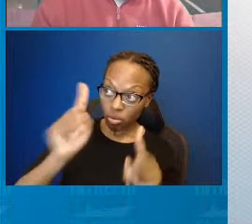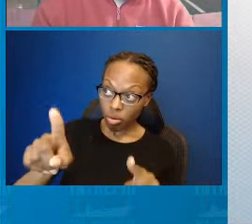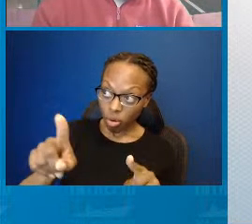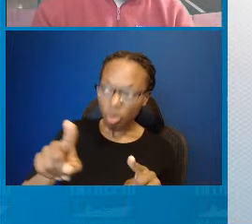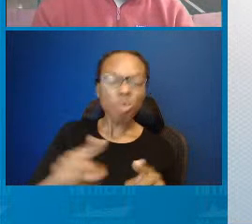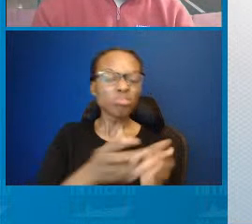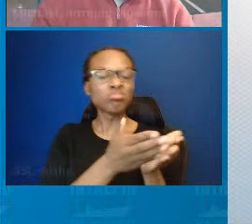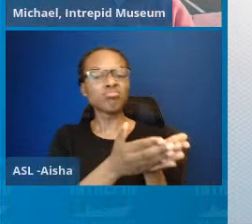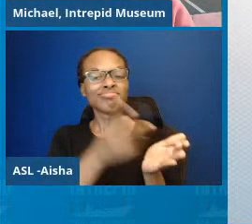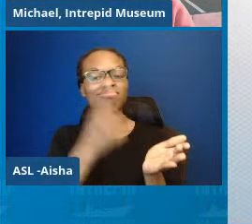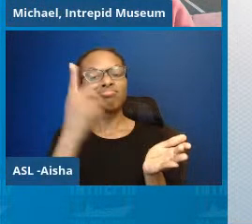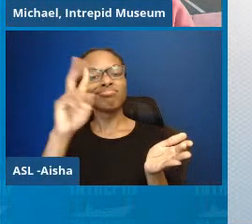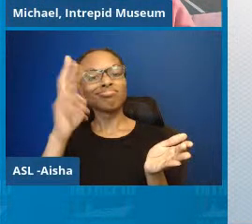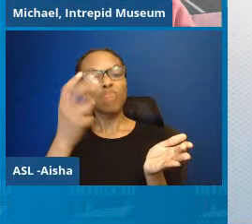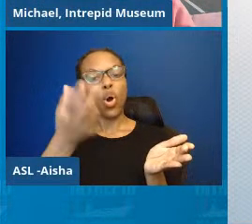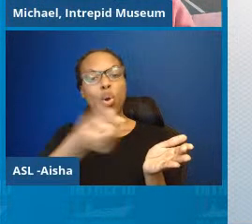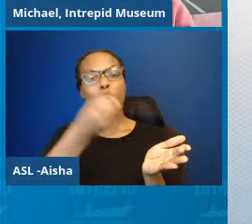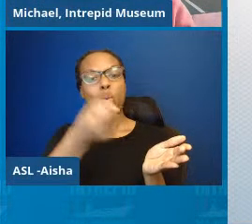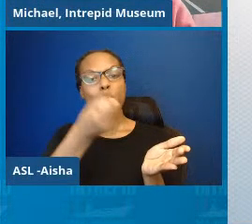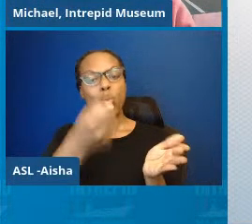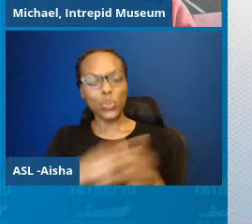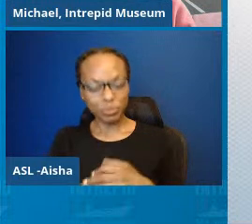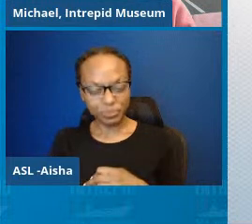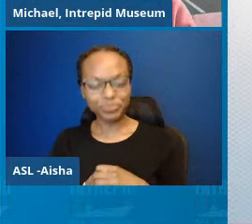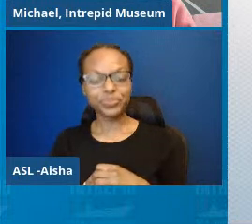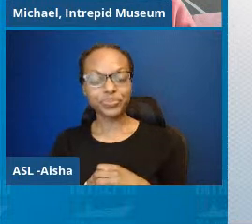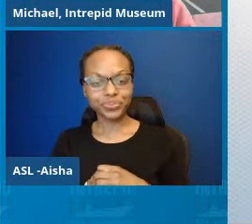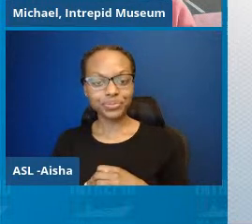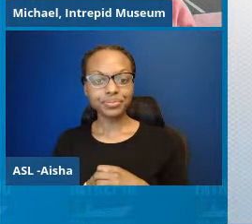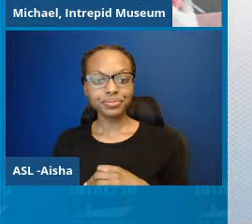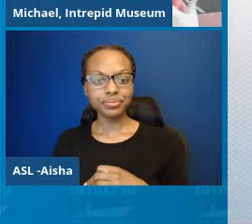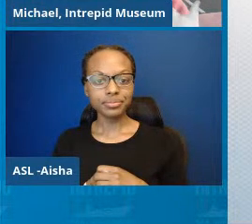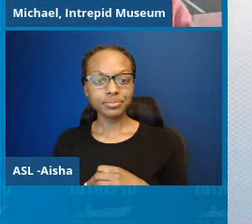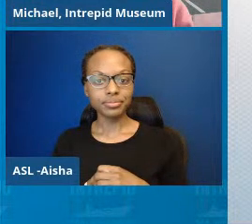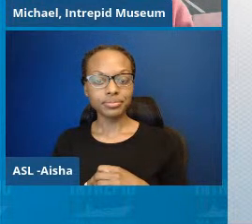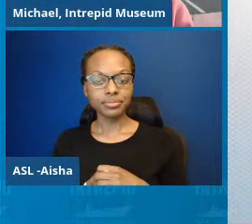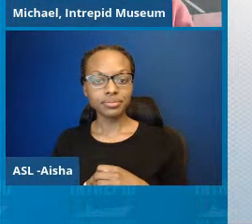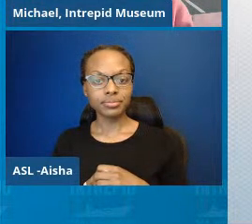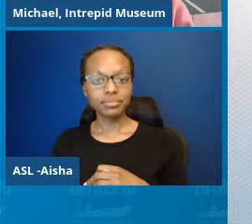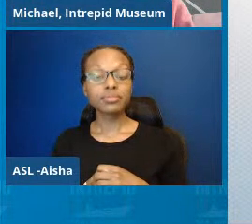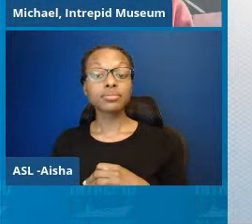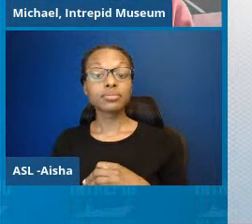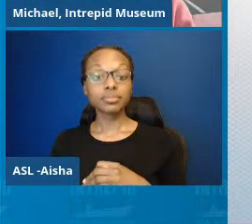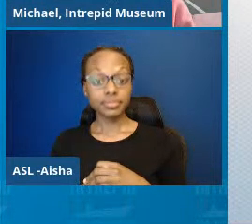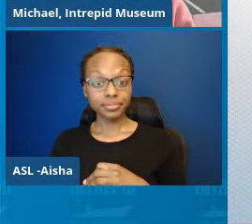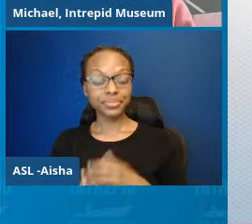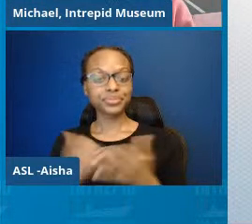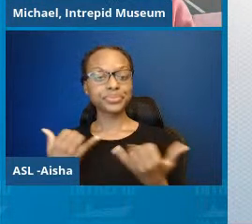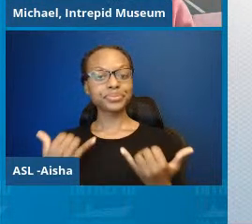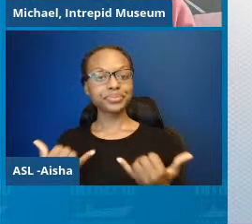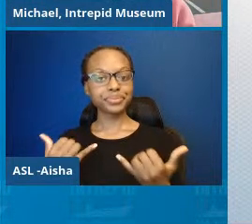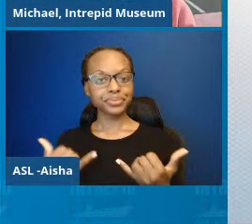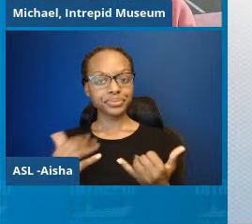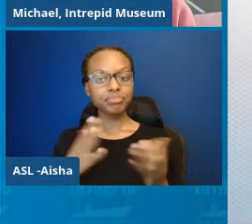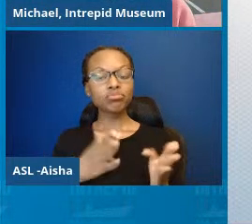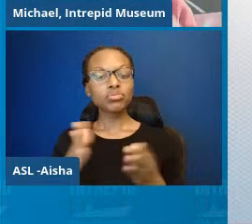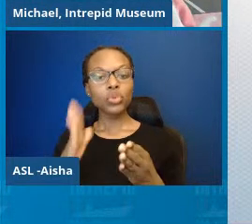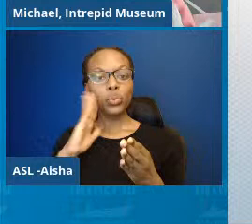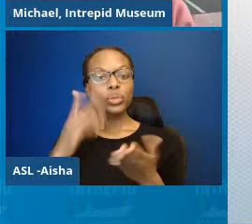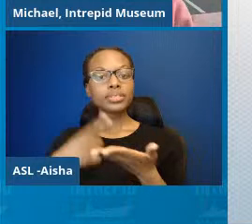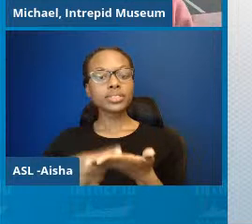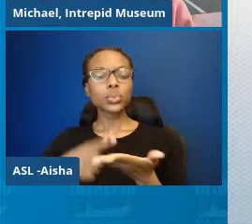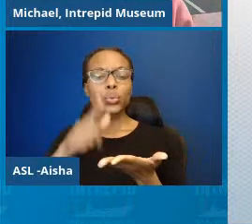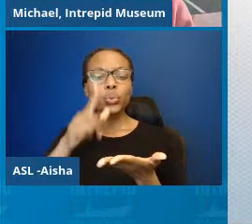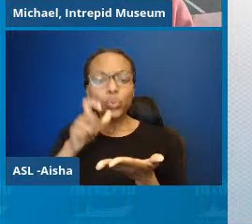Excellent question. All right. So we are now going to go into talking more about the people,